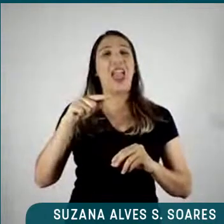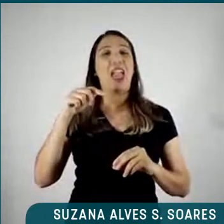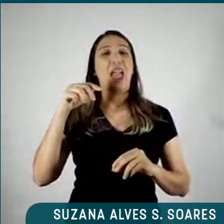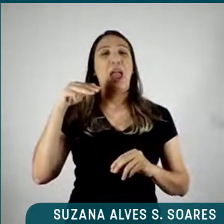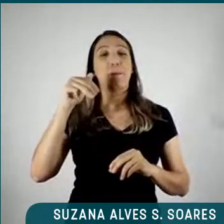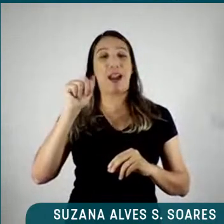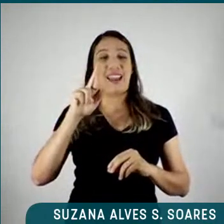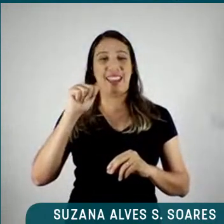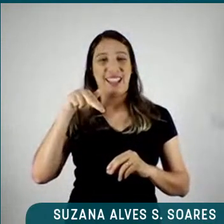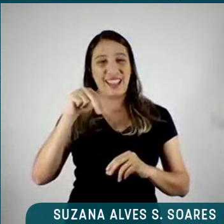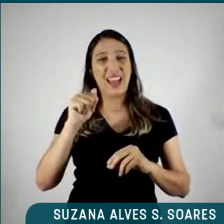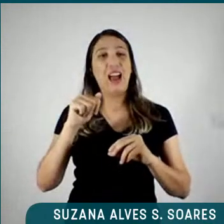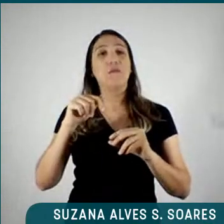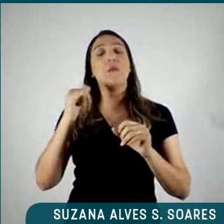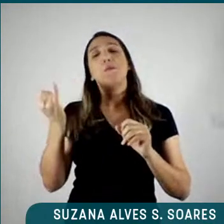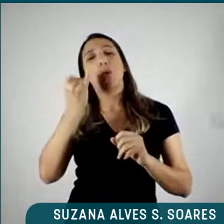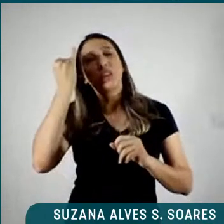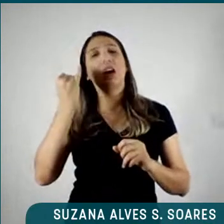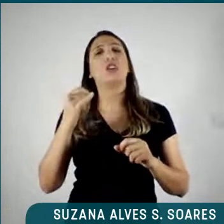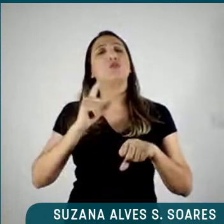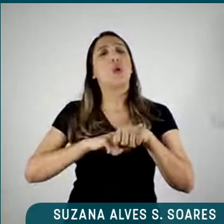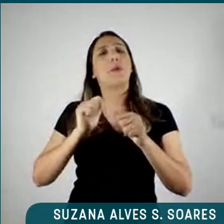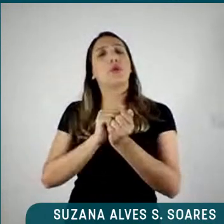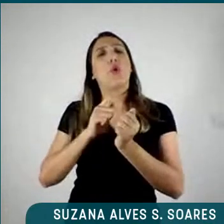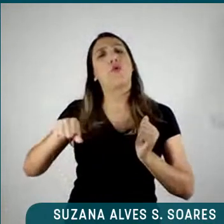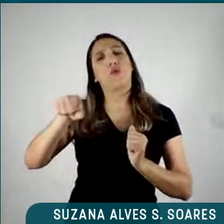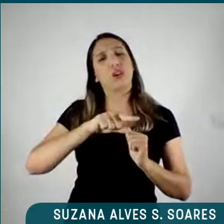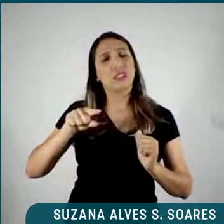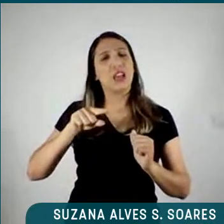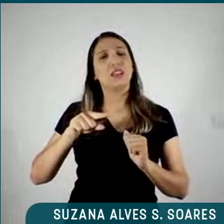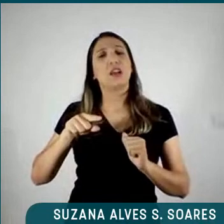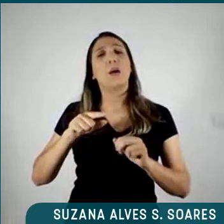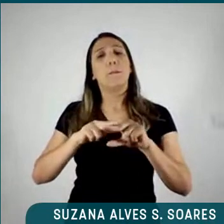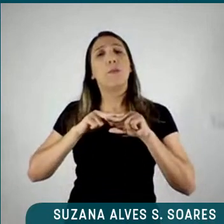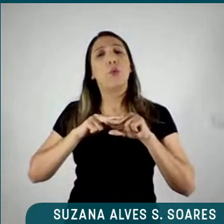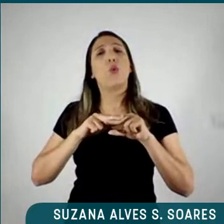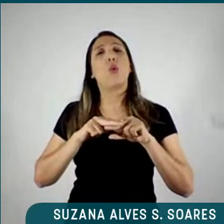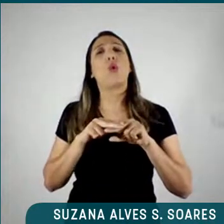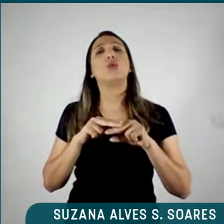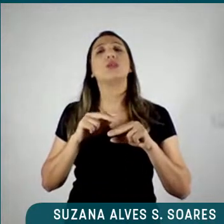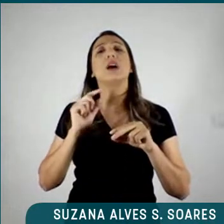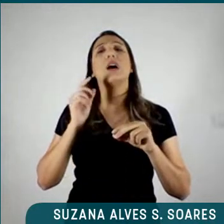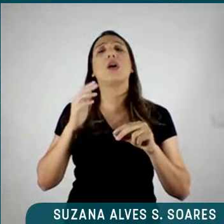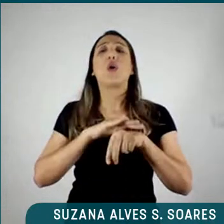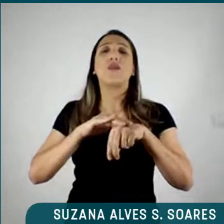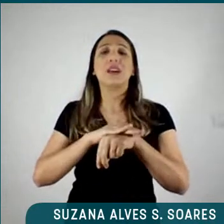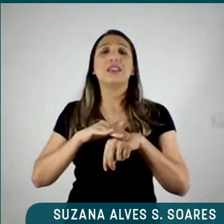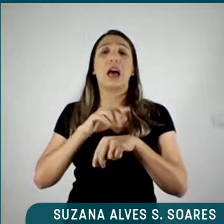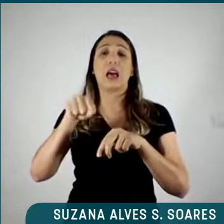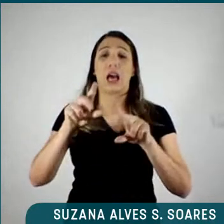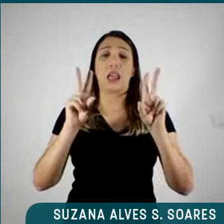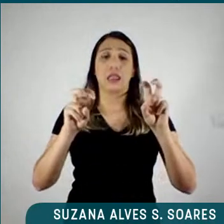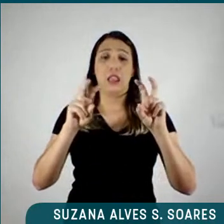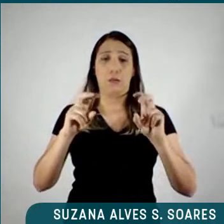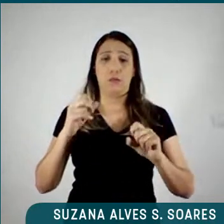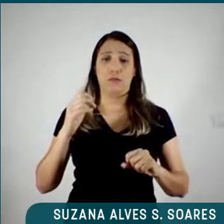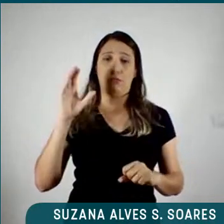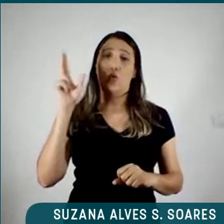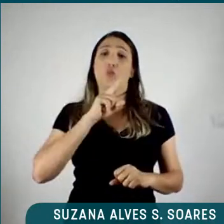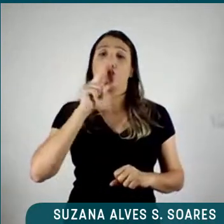very happy to be here. And I am happy to have this opportunity to talk about